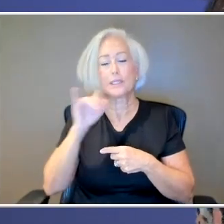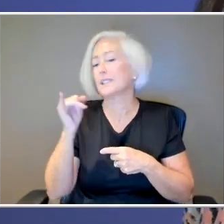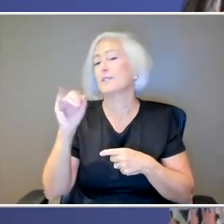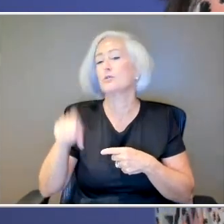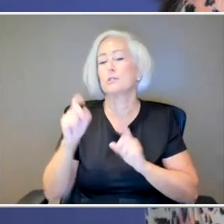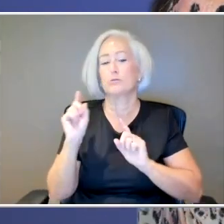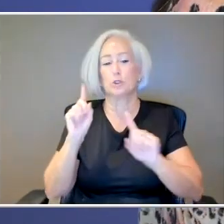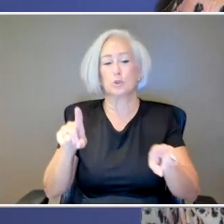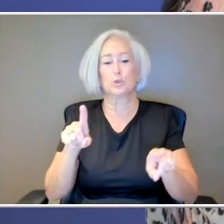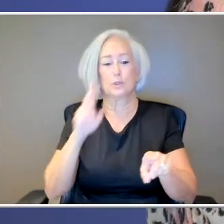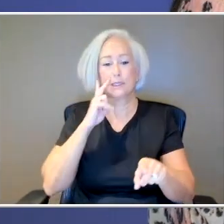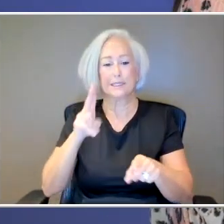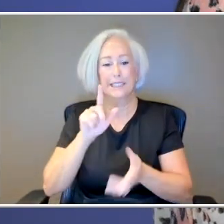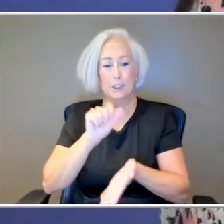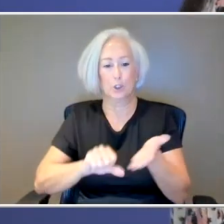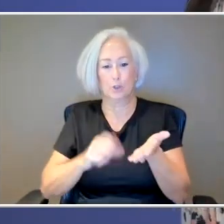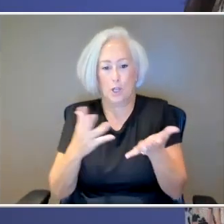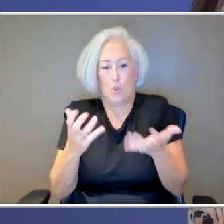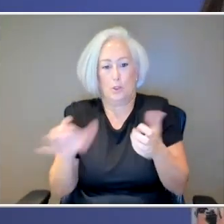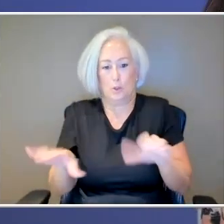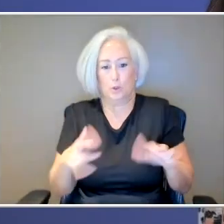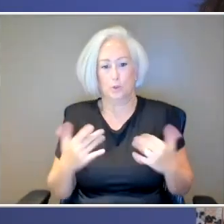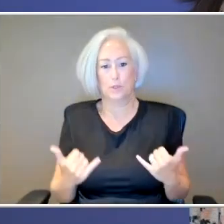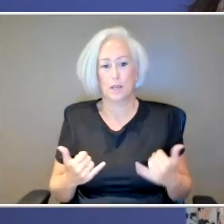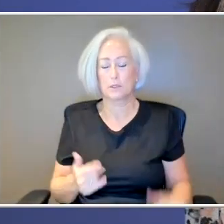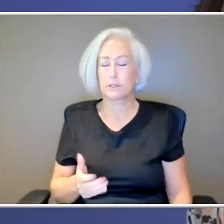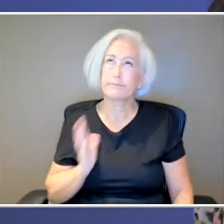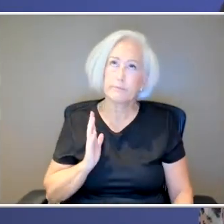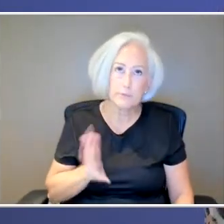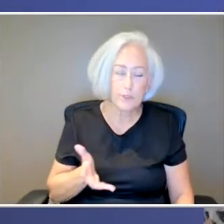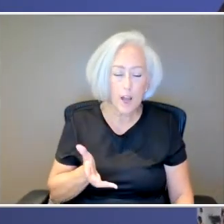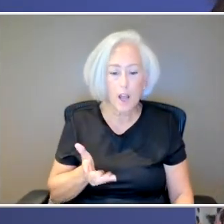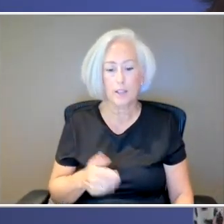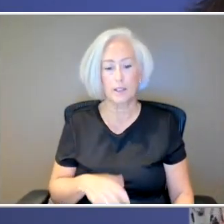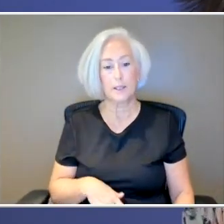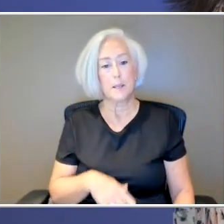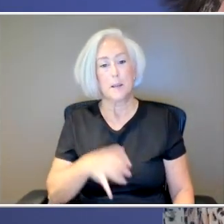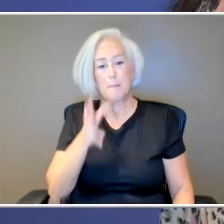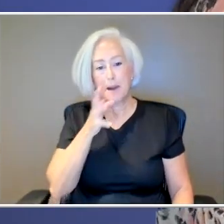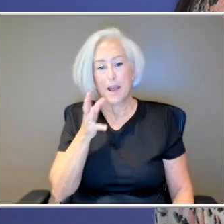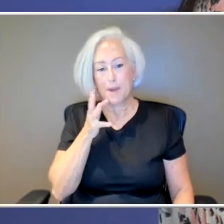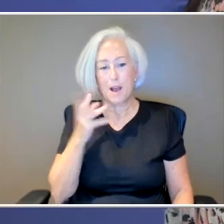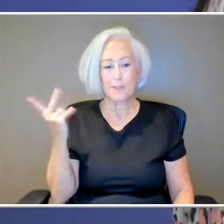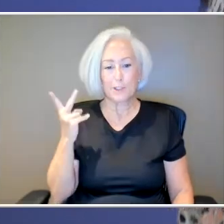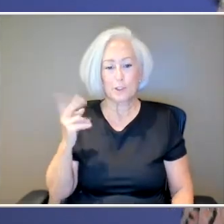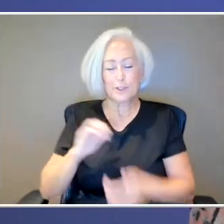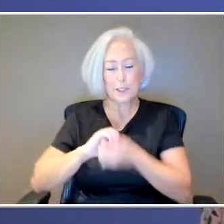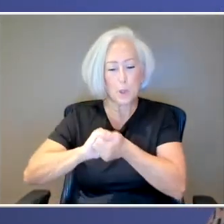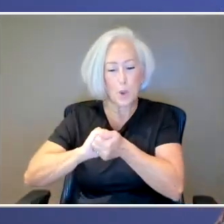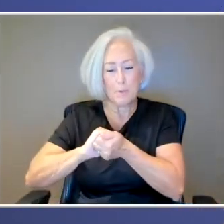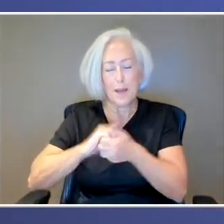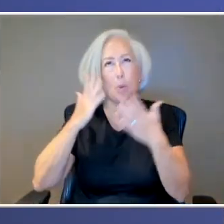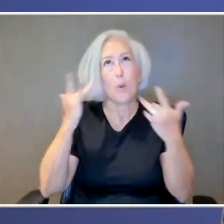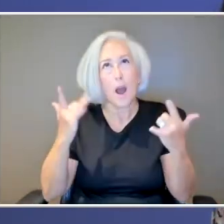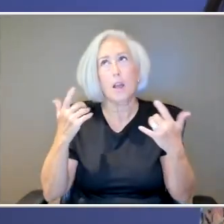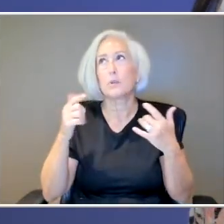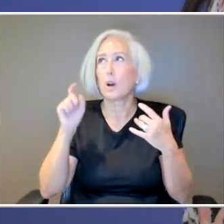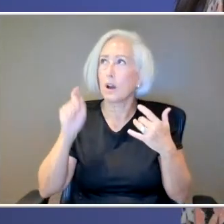I want to get it done now. And I was like, okay. So then my mom's in there with me and she's holding my hand. I'm like, oh my God, why do I have to keep doing this?